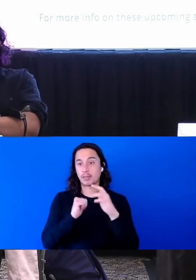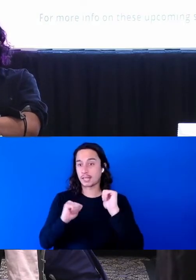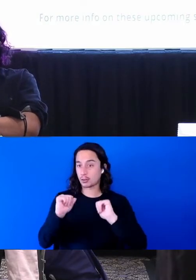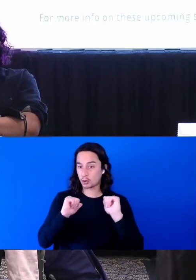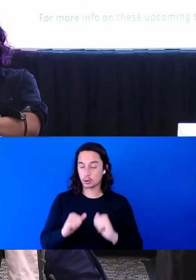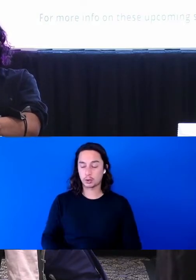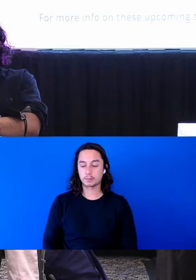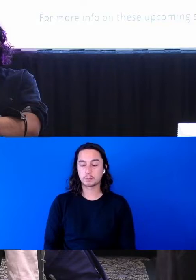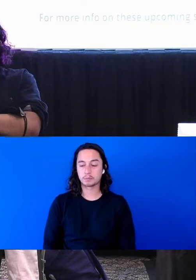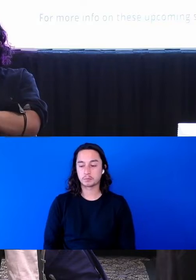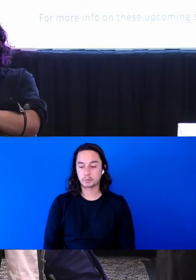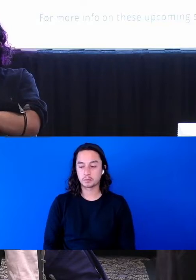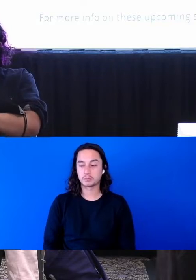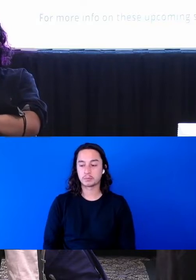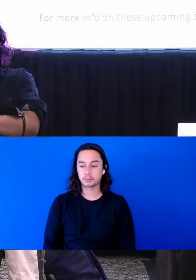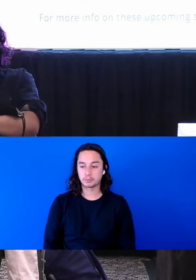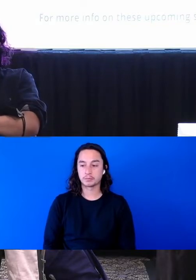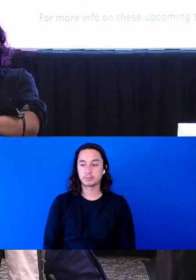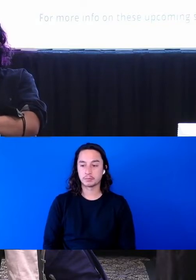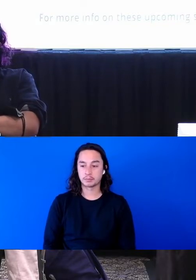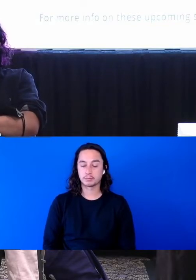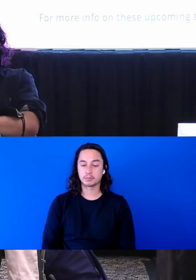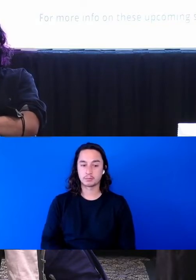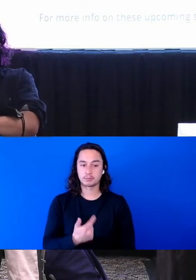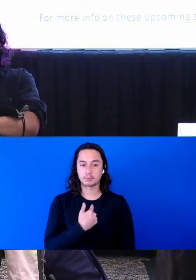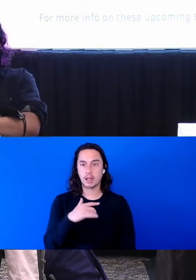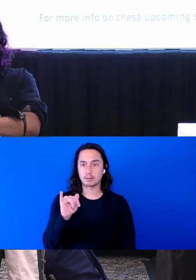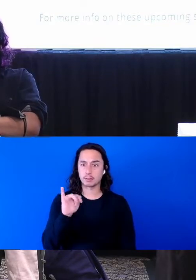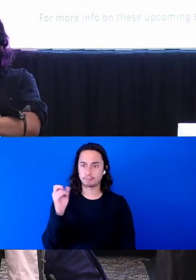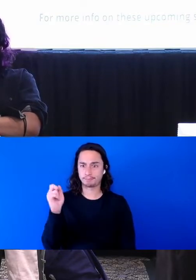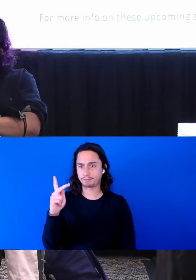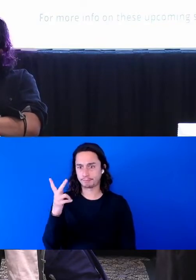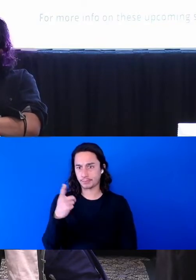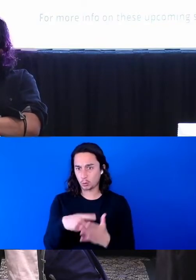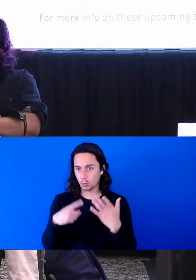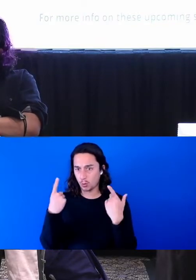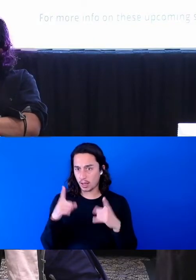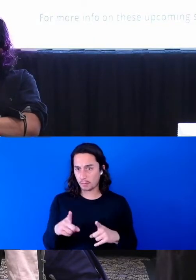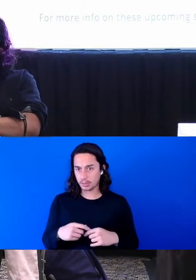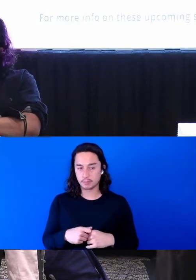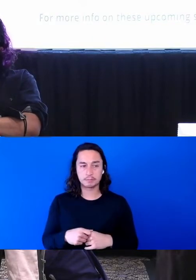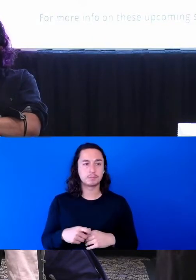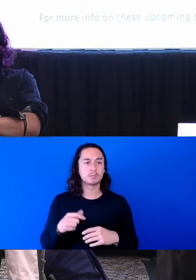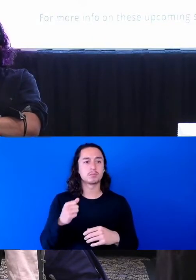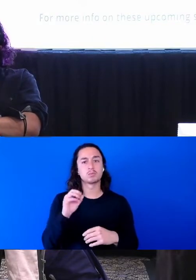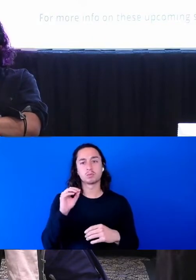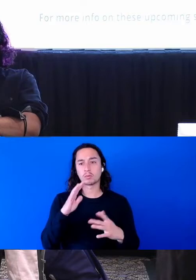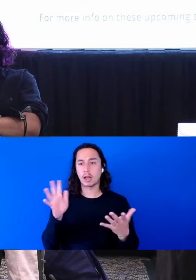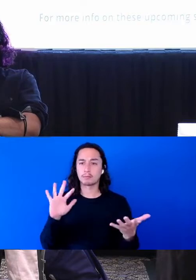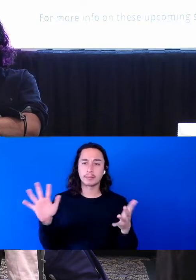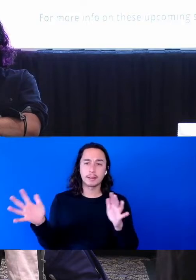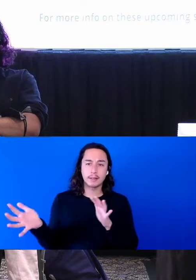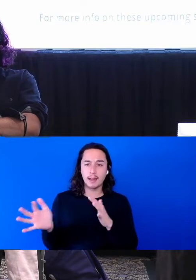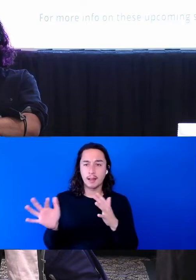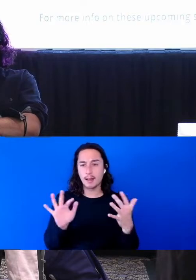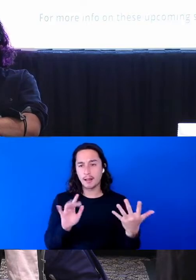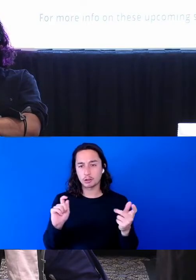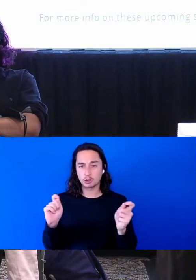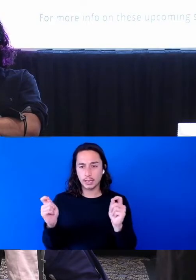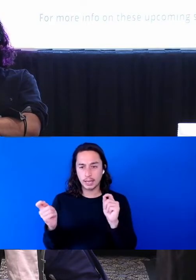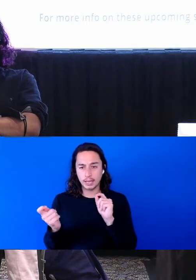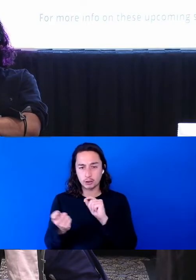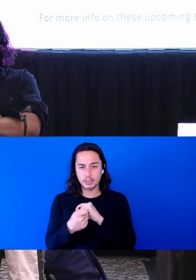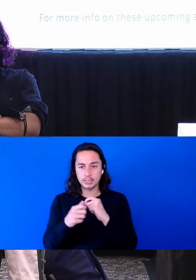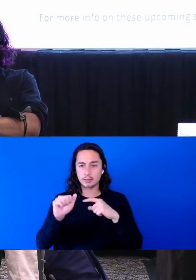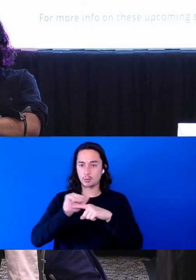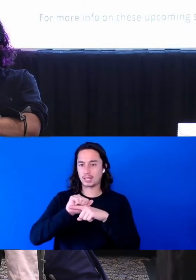So I was like, okay, what happens here? And so I started changing the practice, and one of the